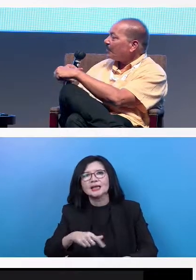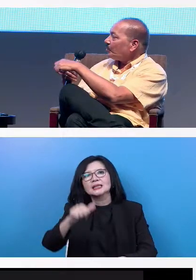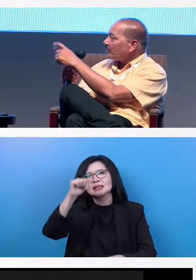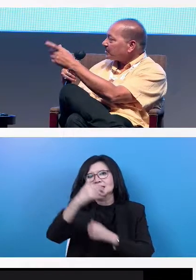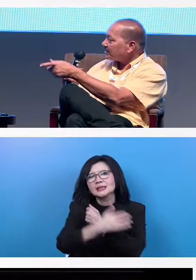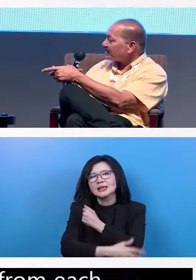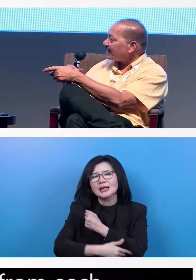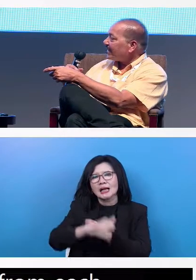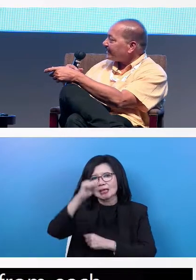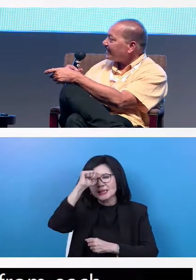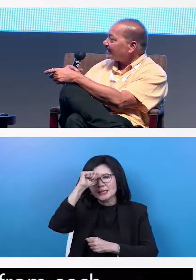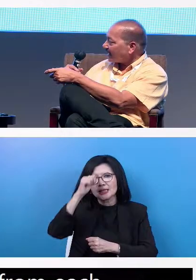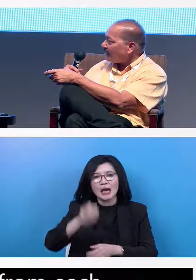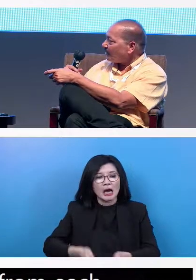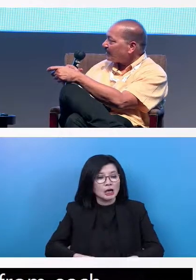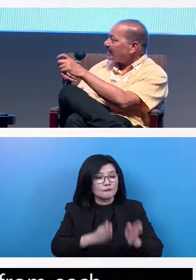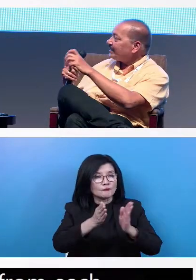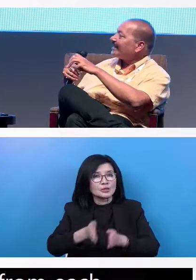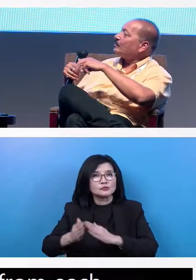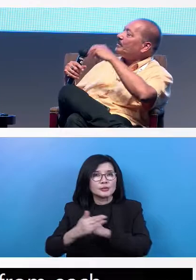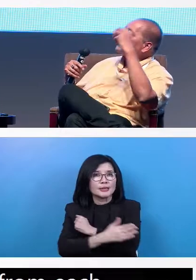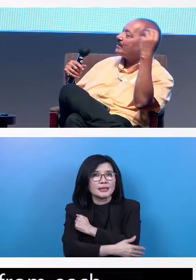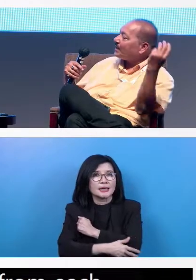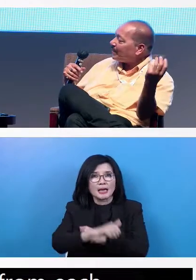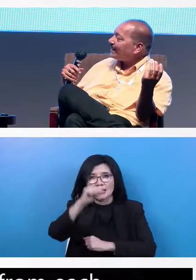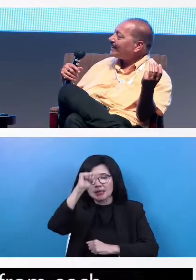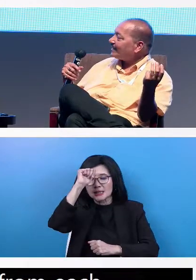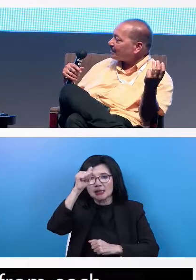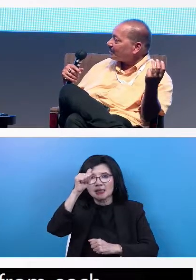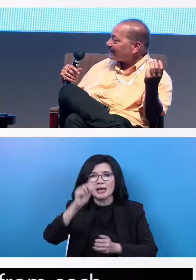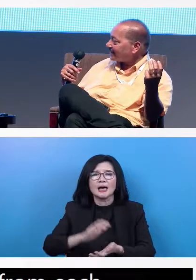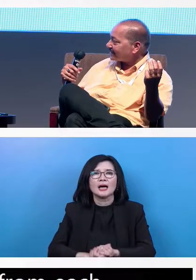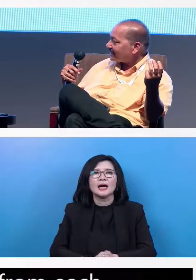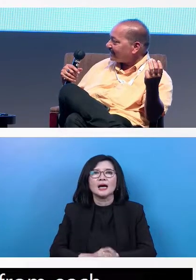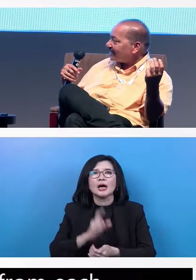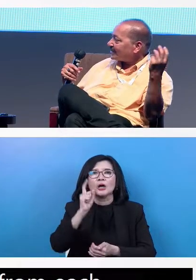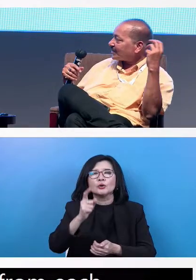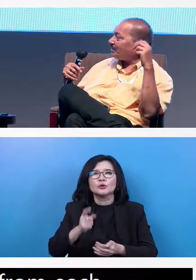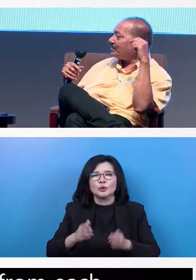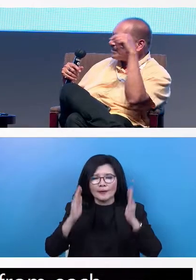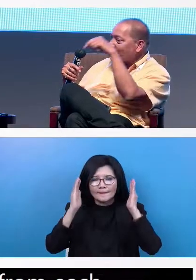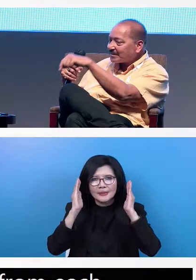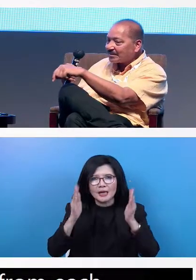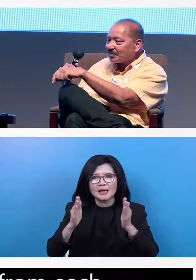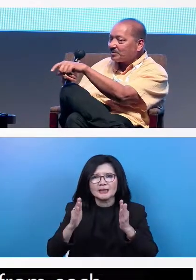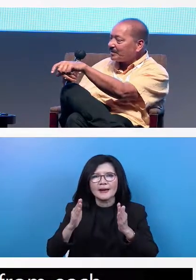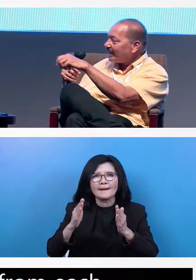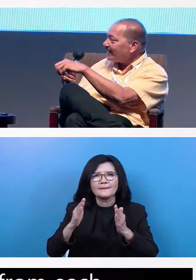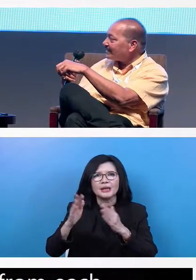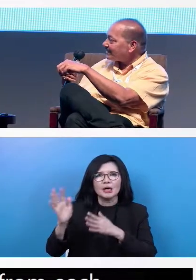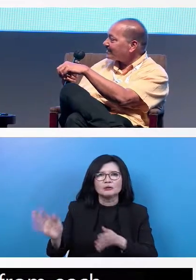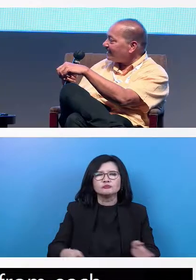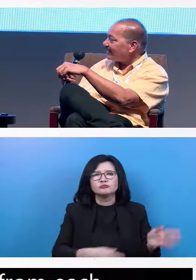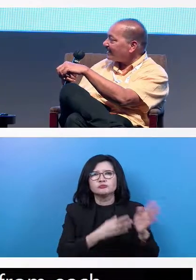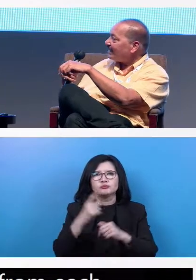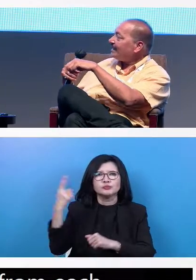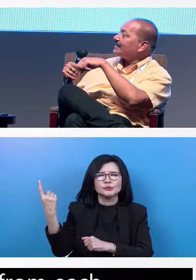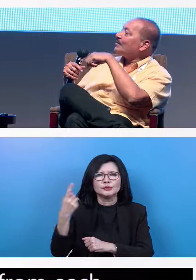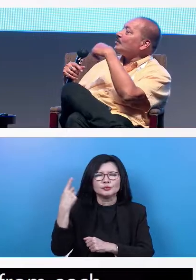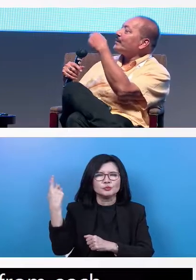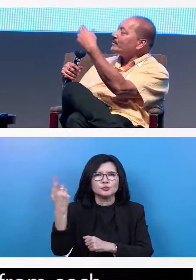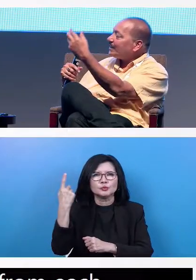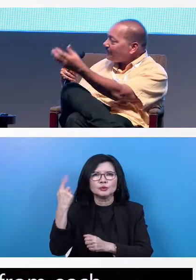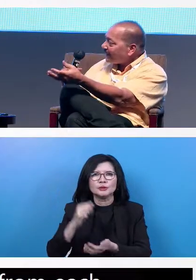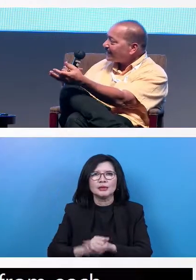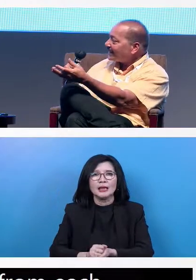built post 99 cyclone, that could be actually replicated in other places. So some of the infrastructure which was built in Sri Lanka,